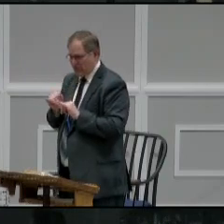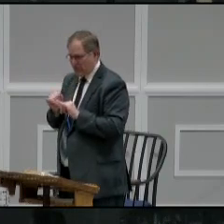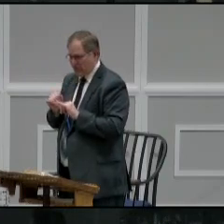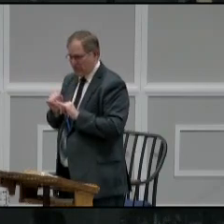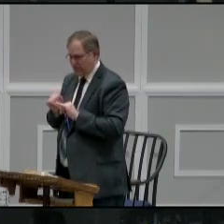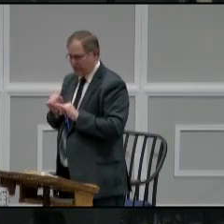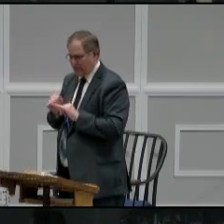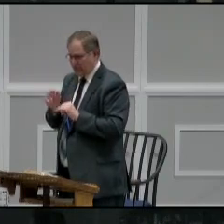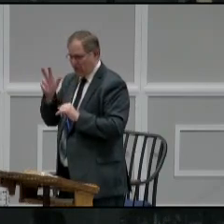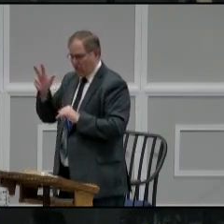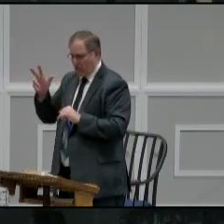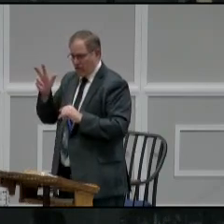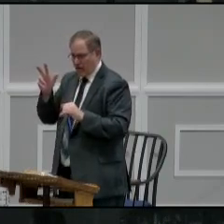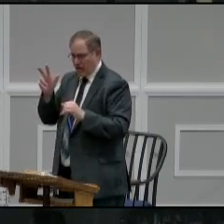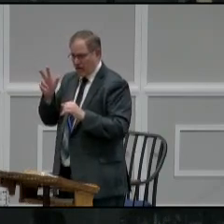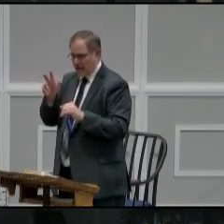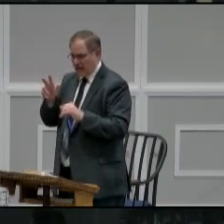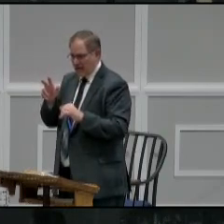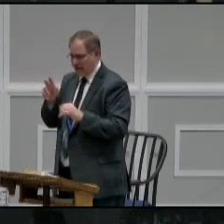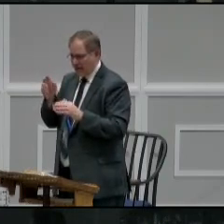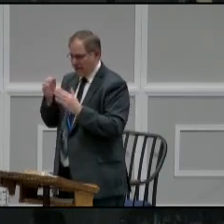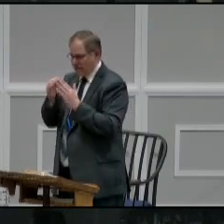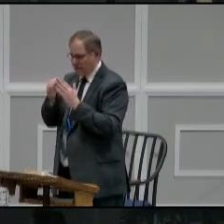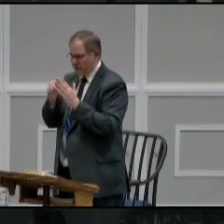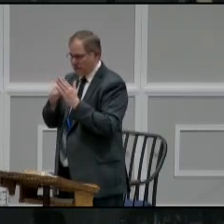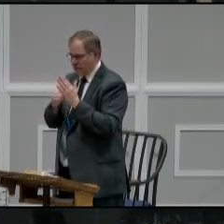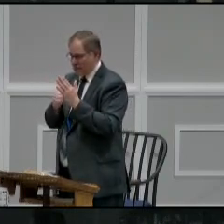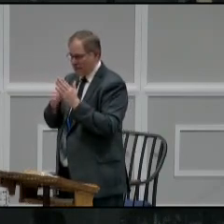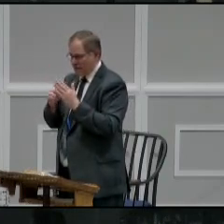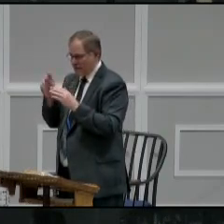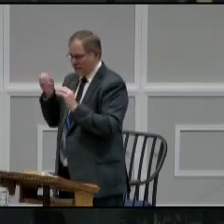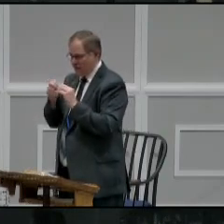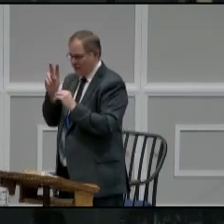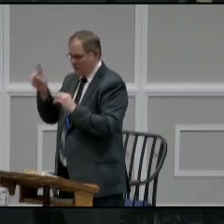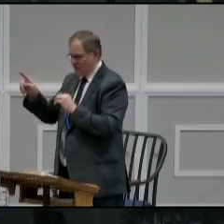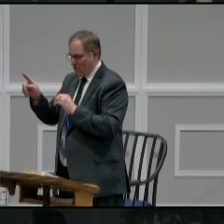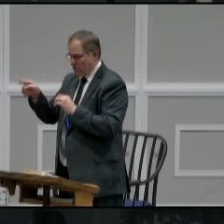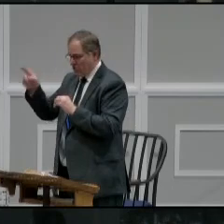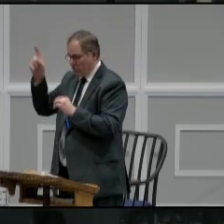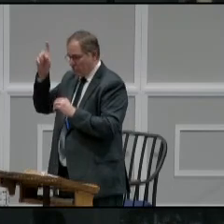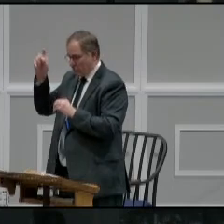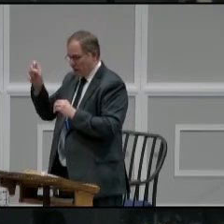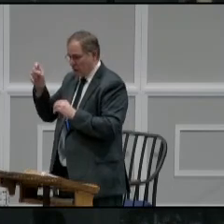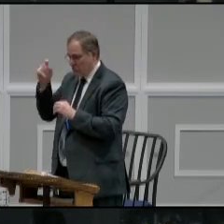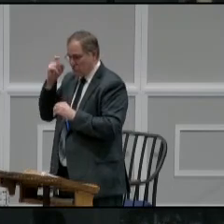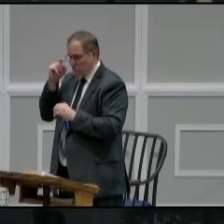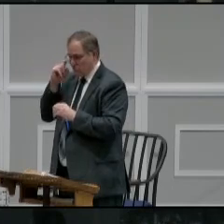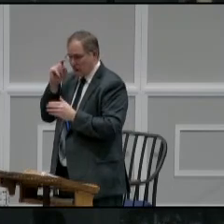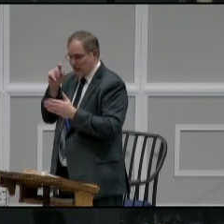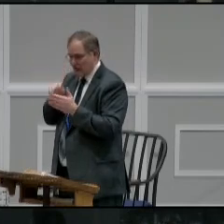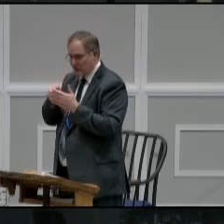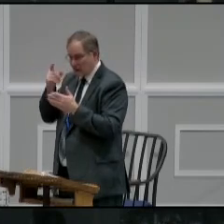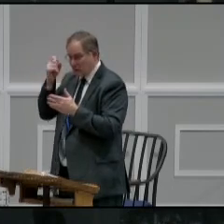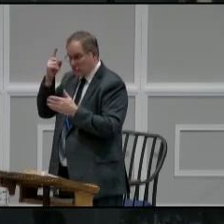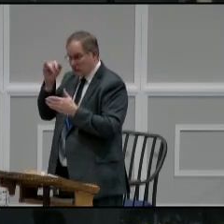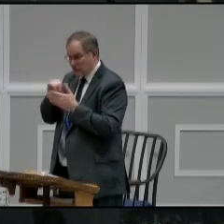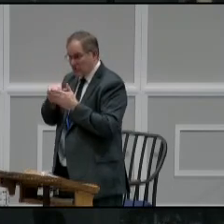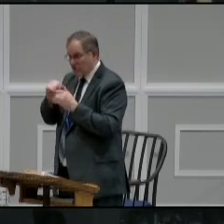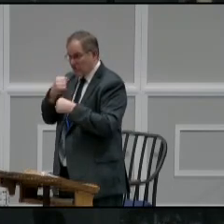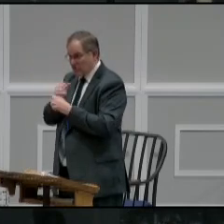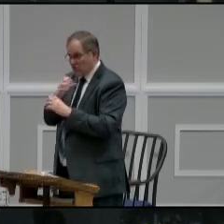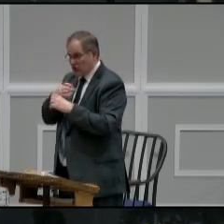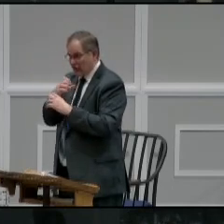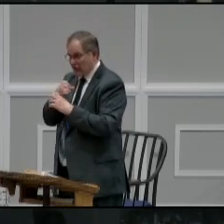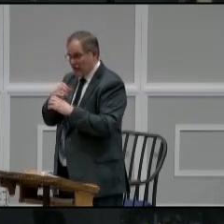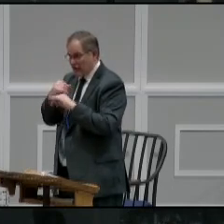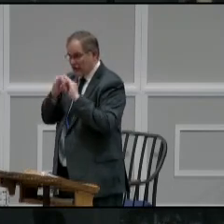I want to give you three quick steps and then we'll be done. Number one, you must realize that you have created an idol. You see it there on the